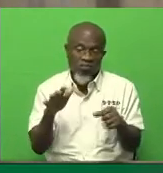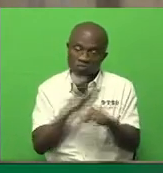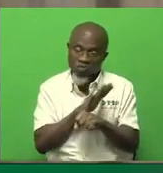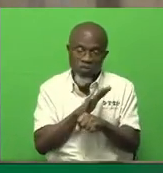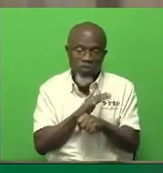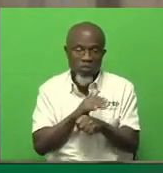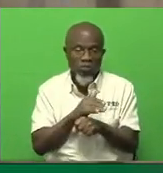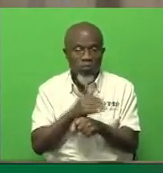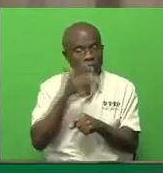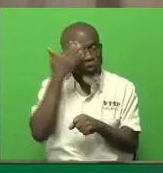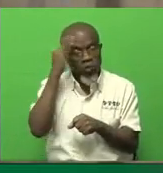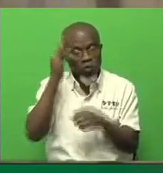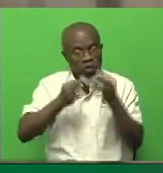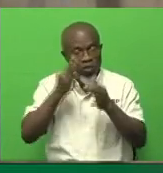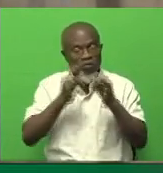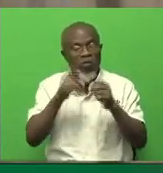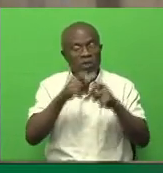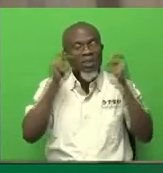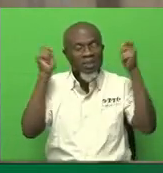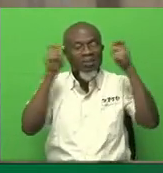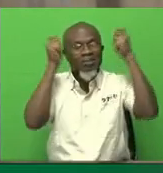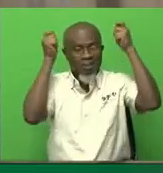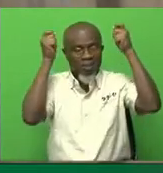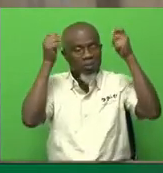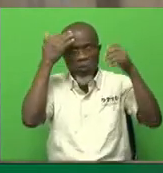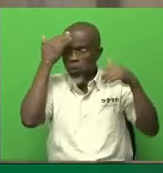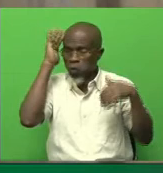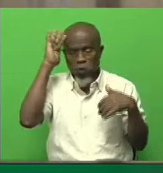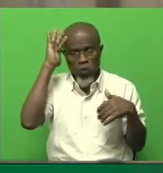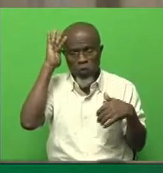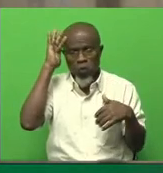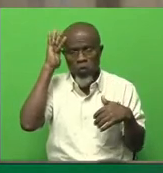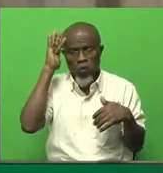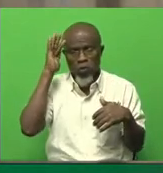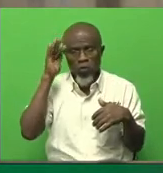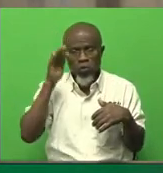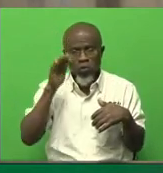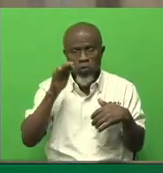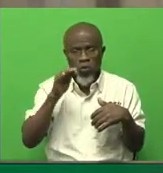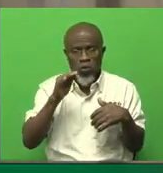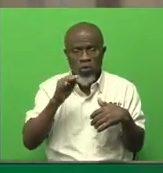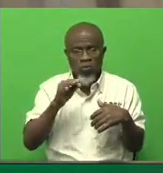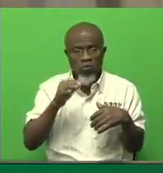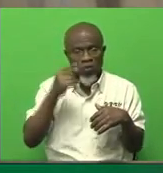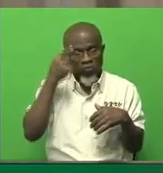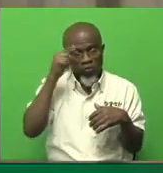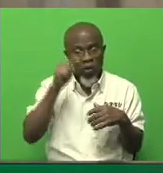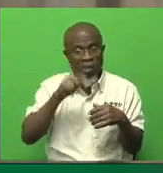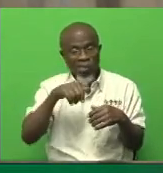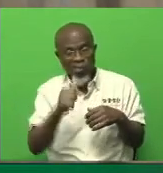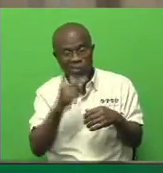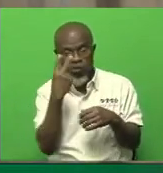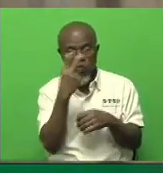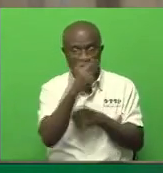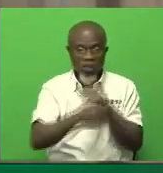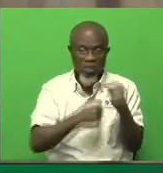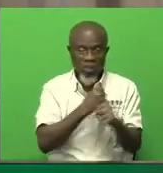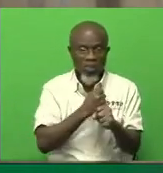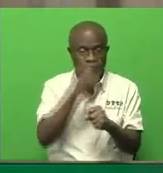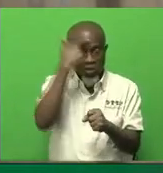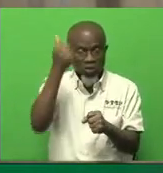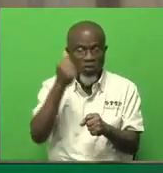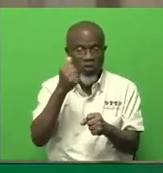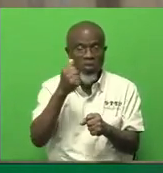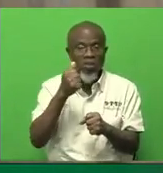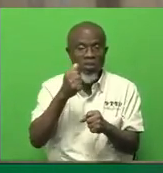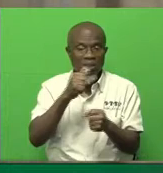was indeed a success we actually won't know now for another two years simply because the exam that you